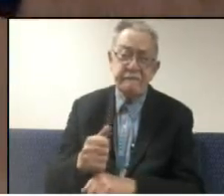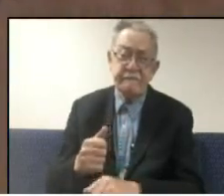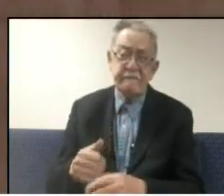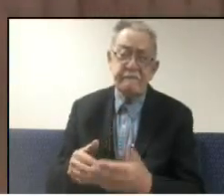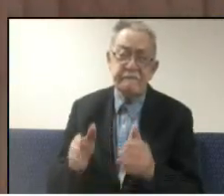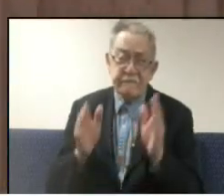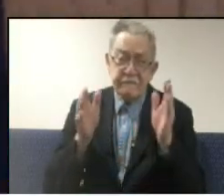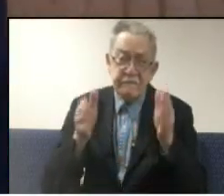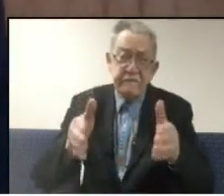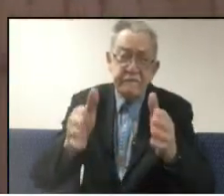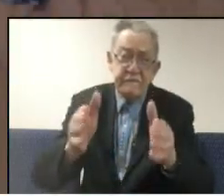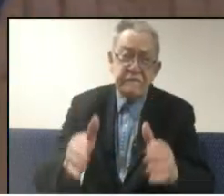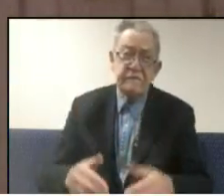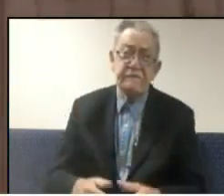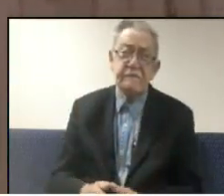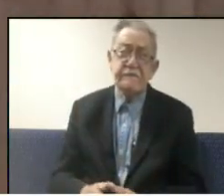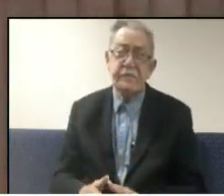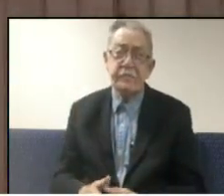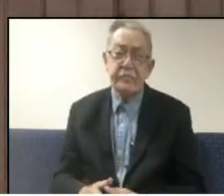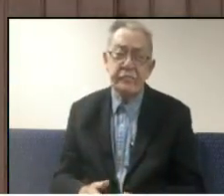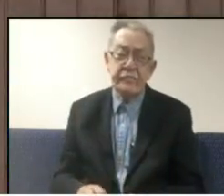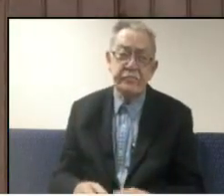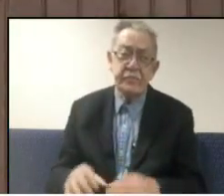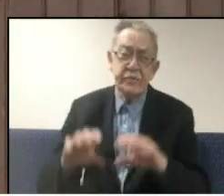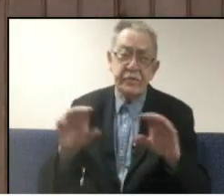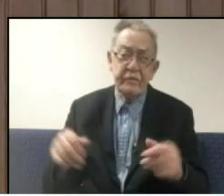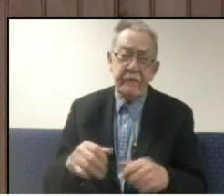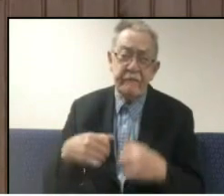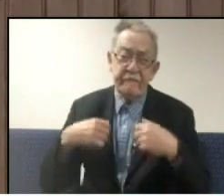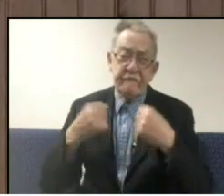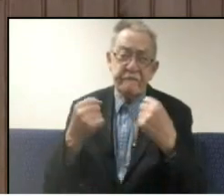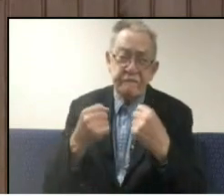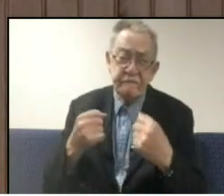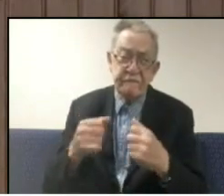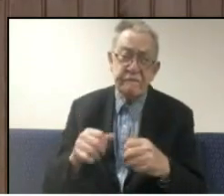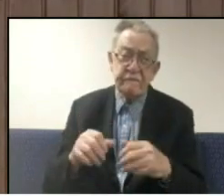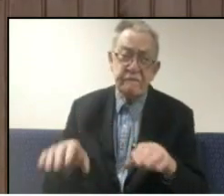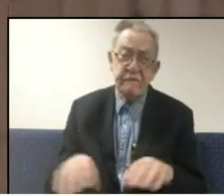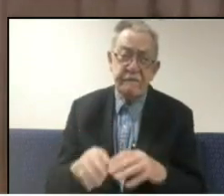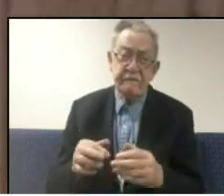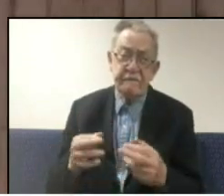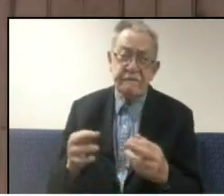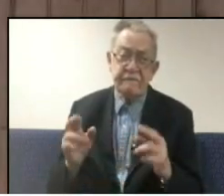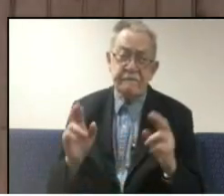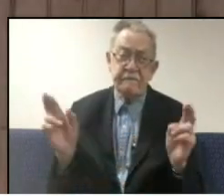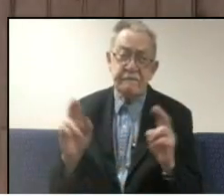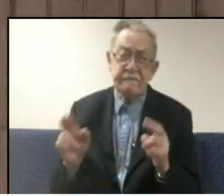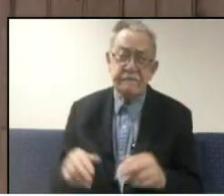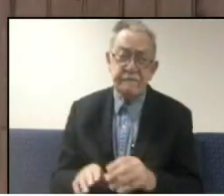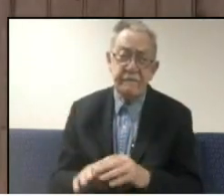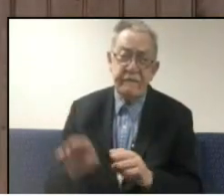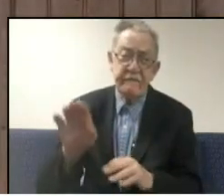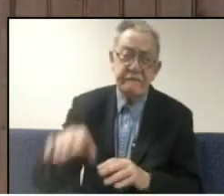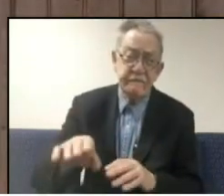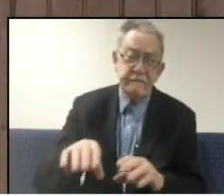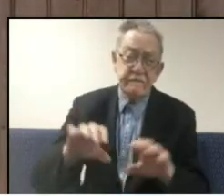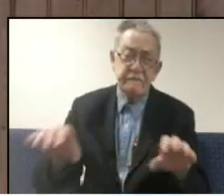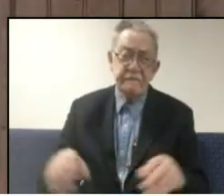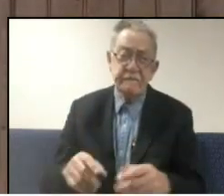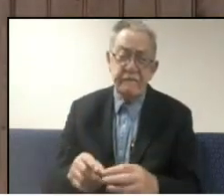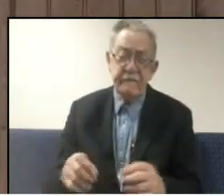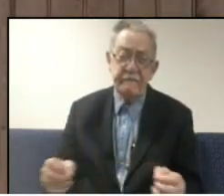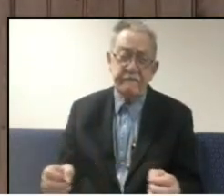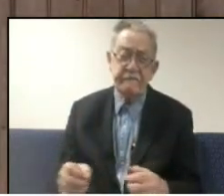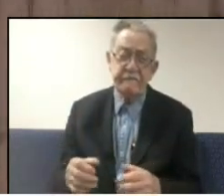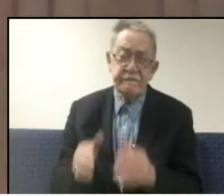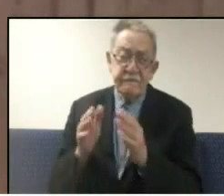God wants you to do. He's given you the boldness and the courage to do it, and you're ready to step out and to move forward. The greatest